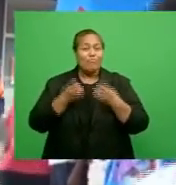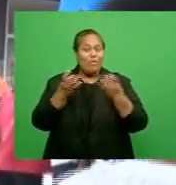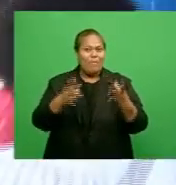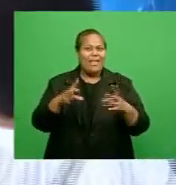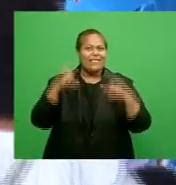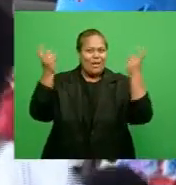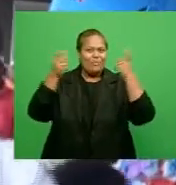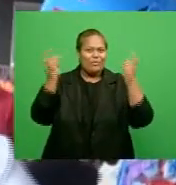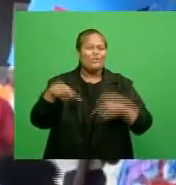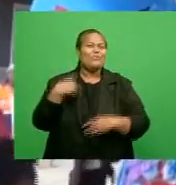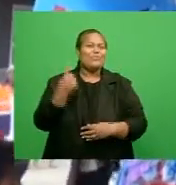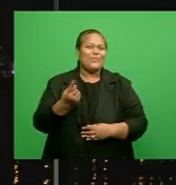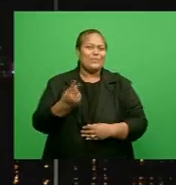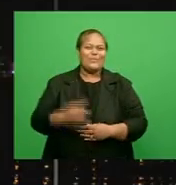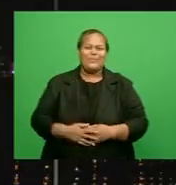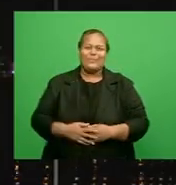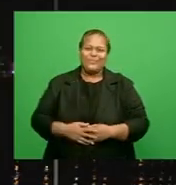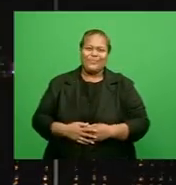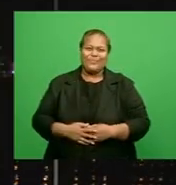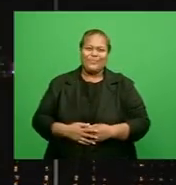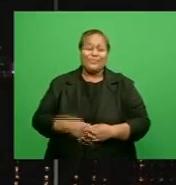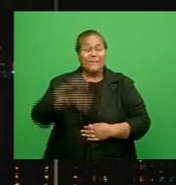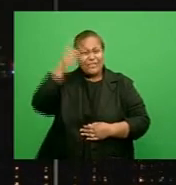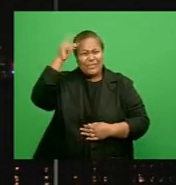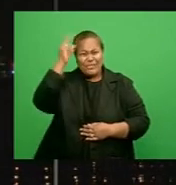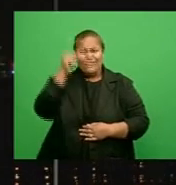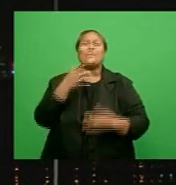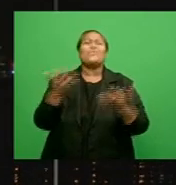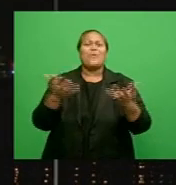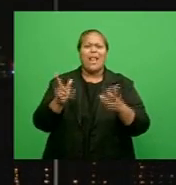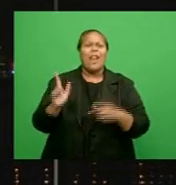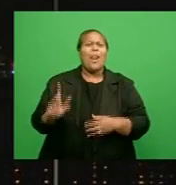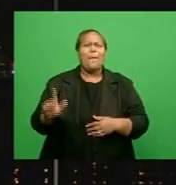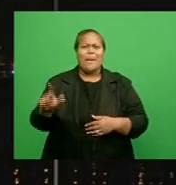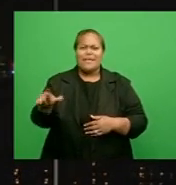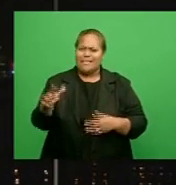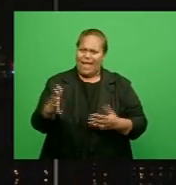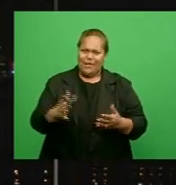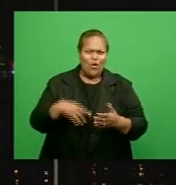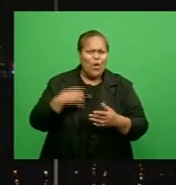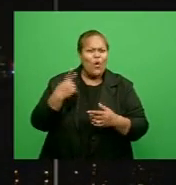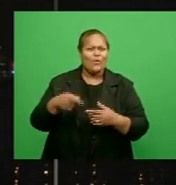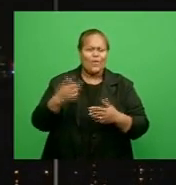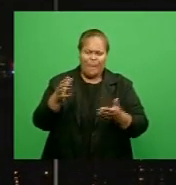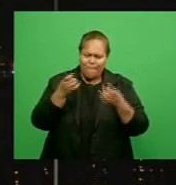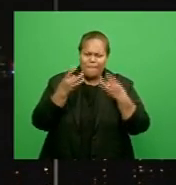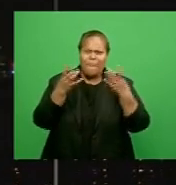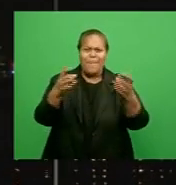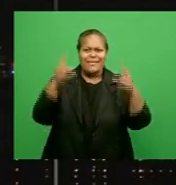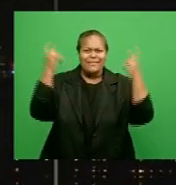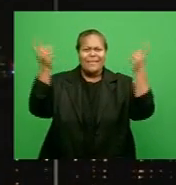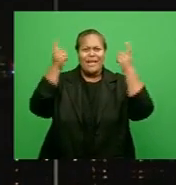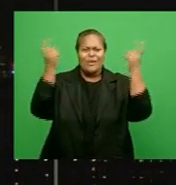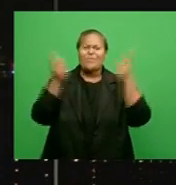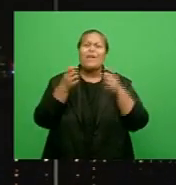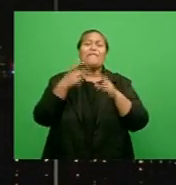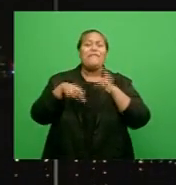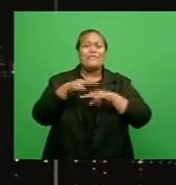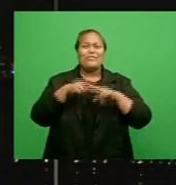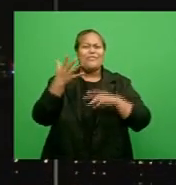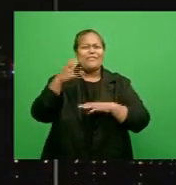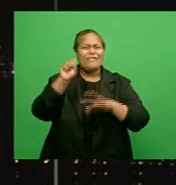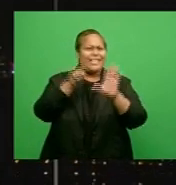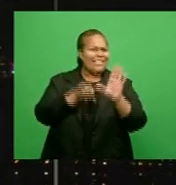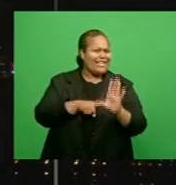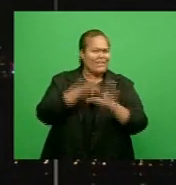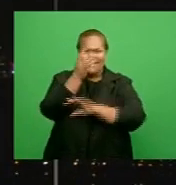Rakotonga, FBC News. Fijians in Lambasa are leaving no stone unturned, preparing to celebrate Fiji's half a century of being